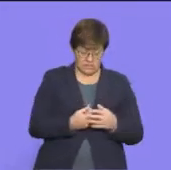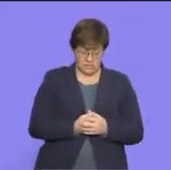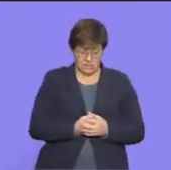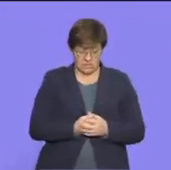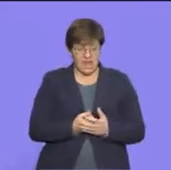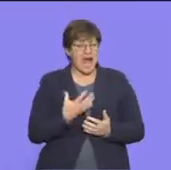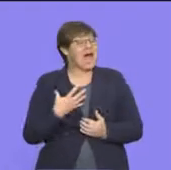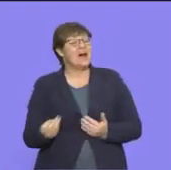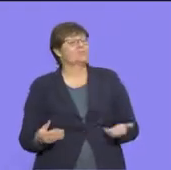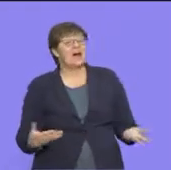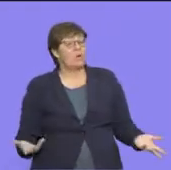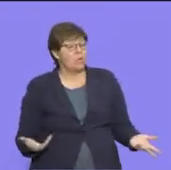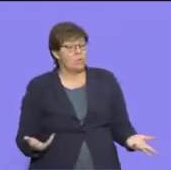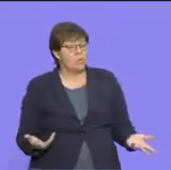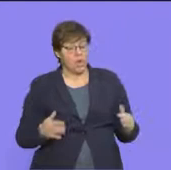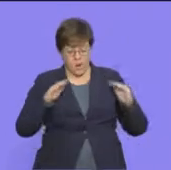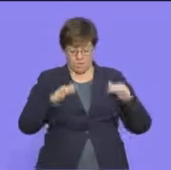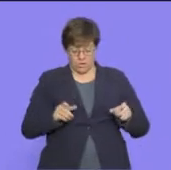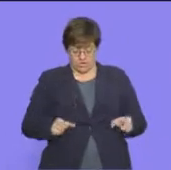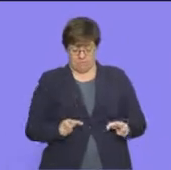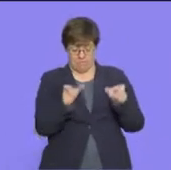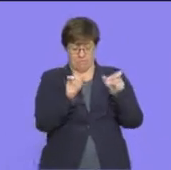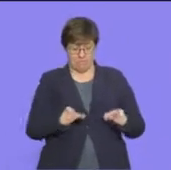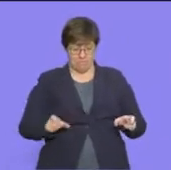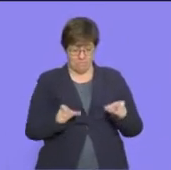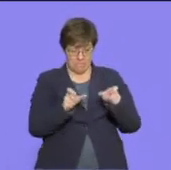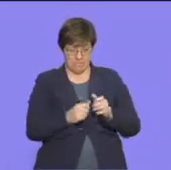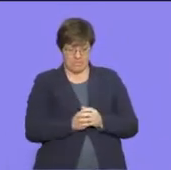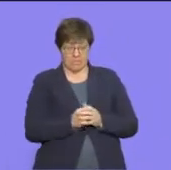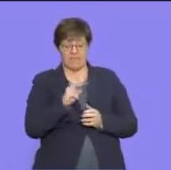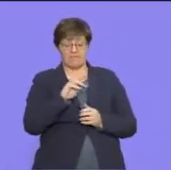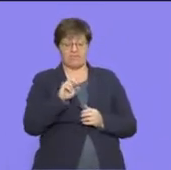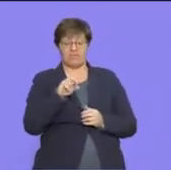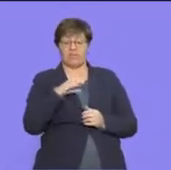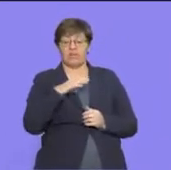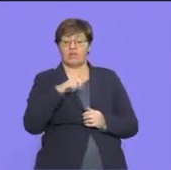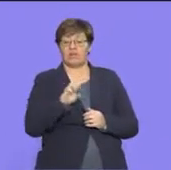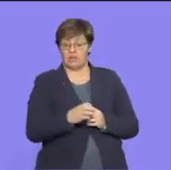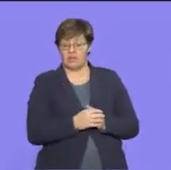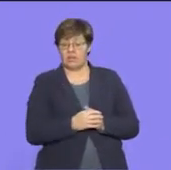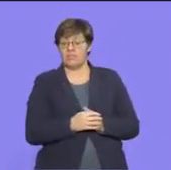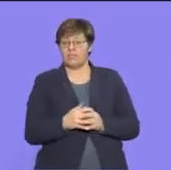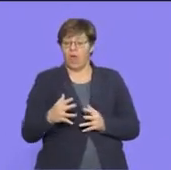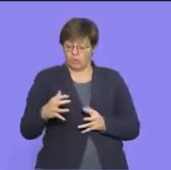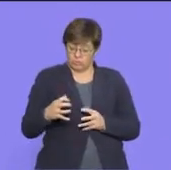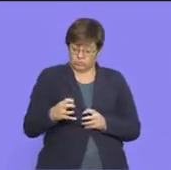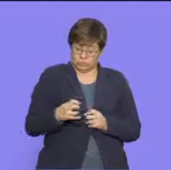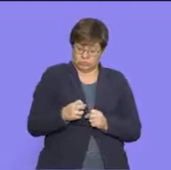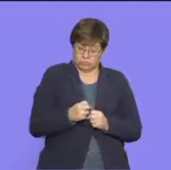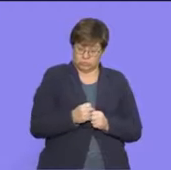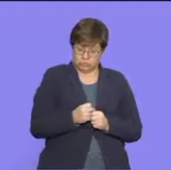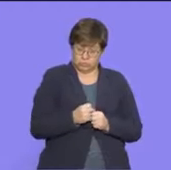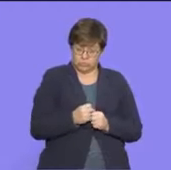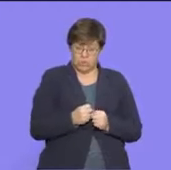get it out? It's in the bottom chambers, the ventricles. So what do I squeeze? I